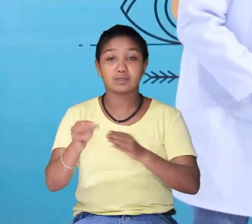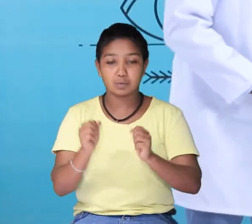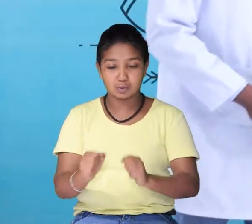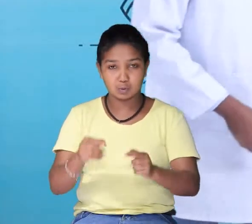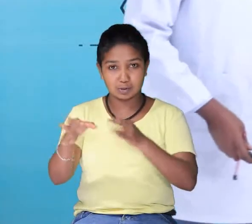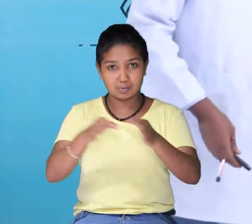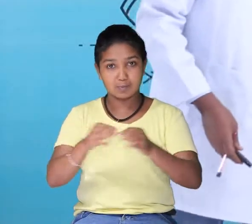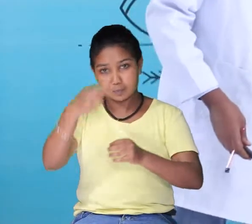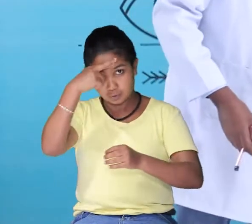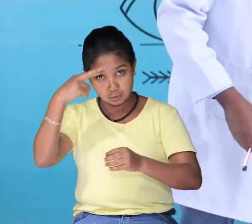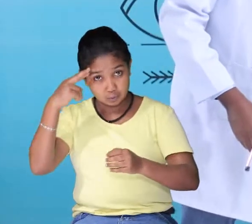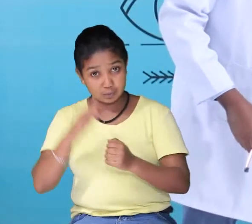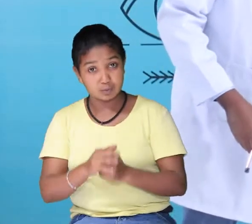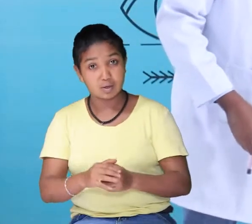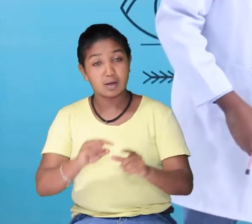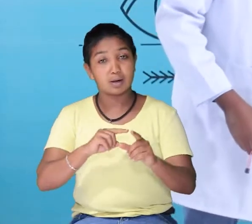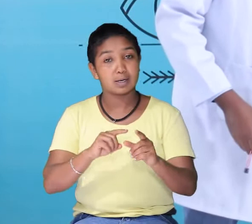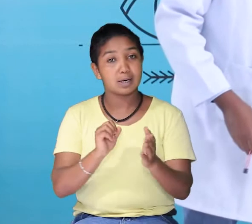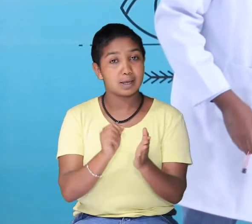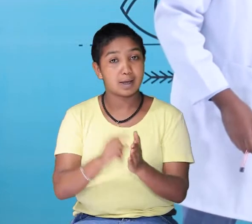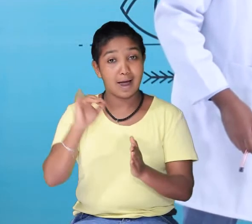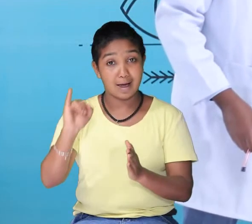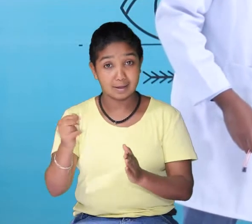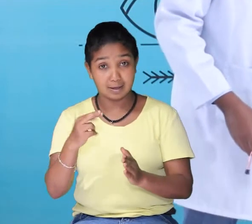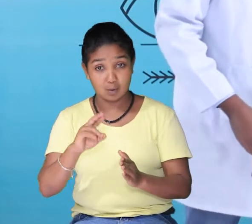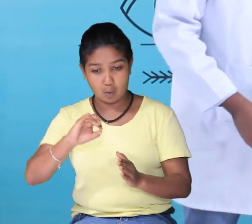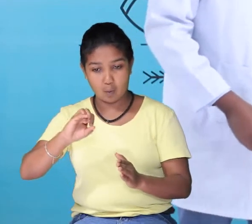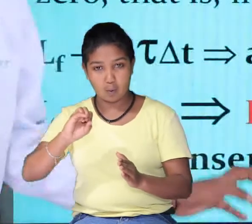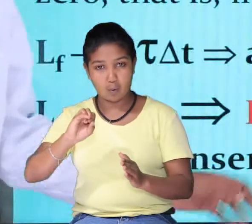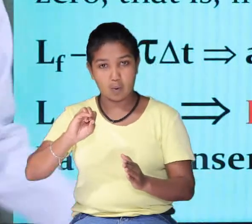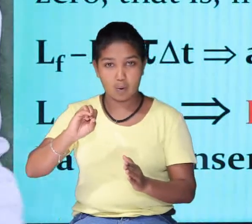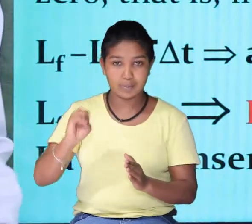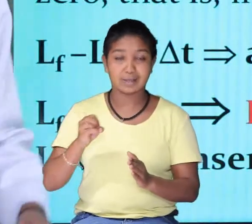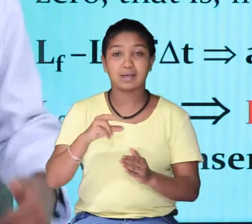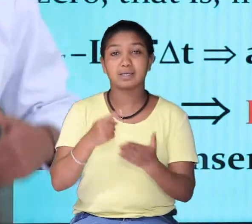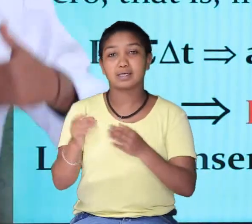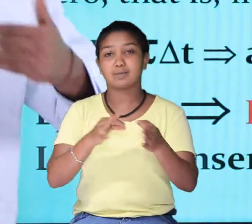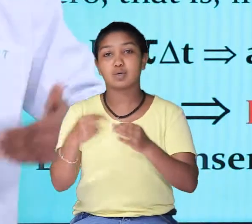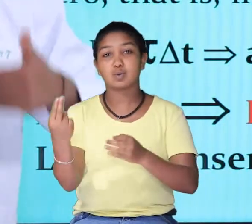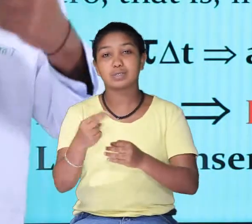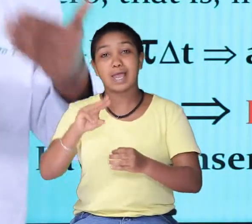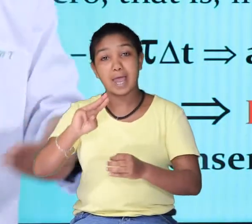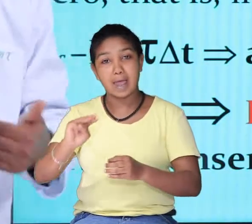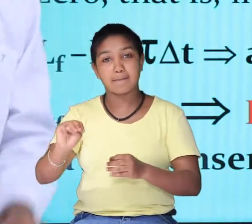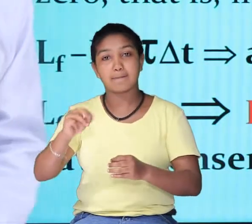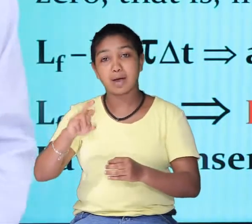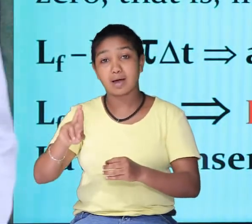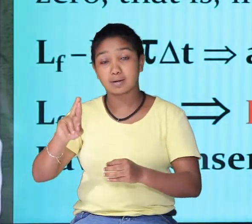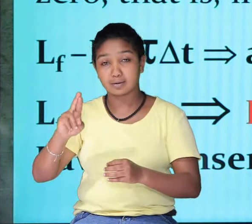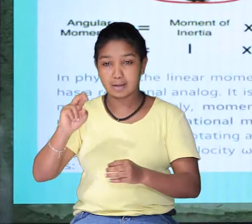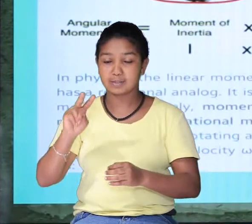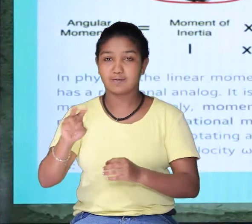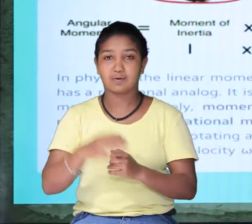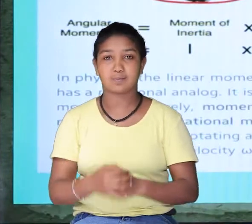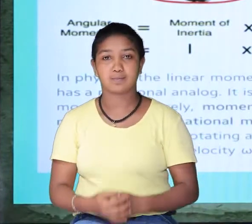possible to express it using angular quantities like I and omega. It's also possible to express it using mr times